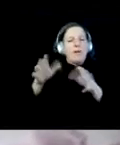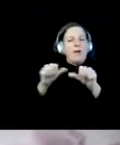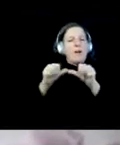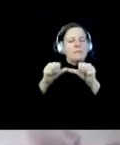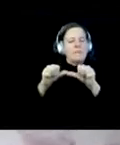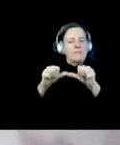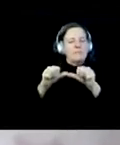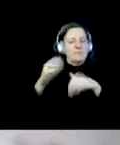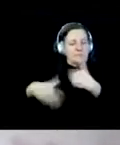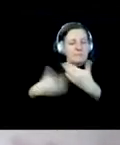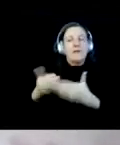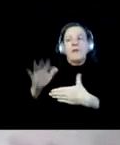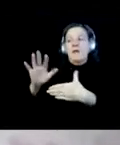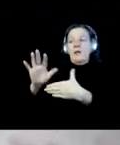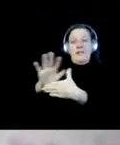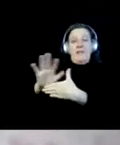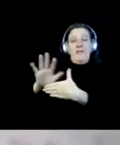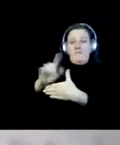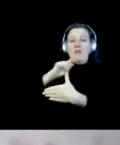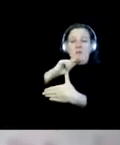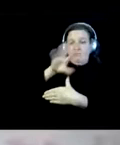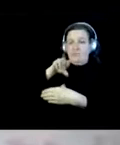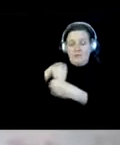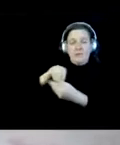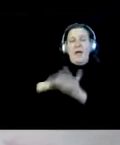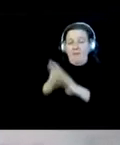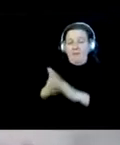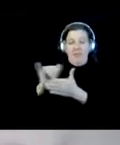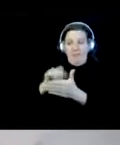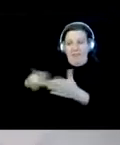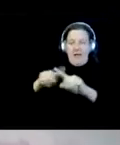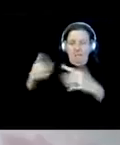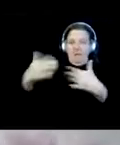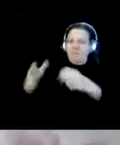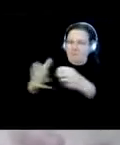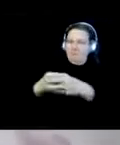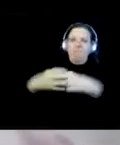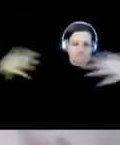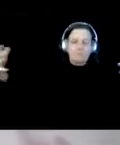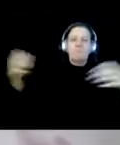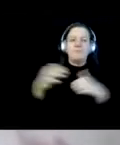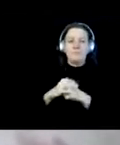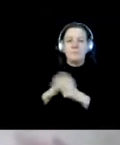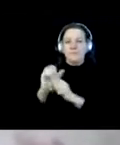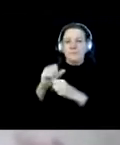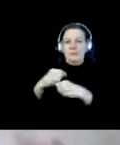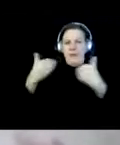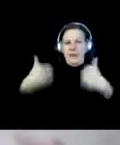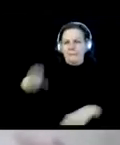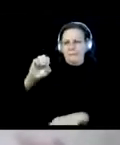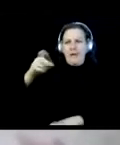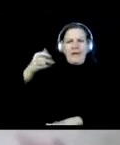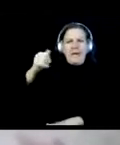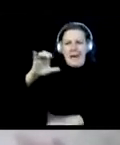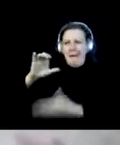the films have just become that, but exploded, sort of making these epic documents of 500 pages